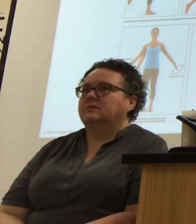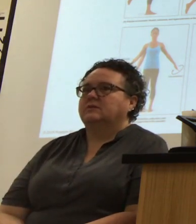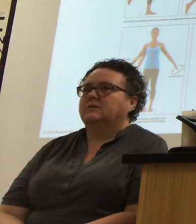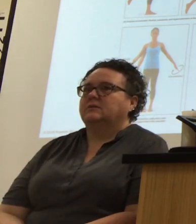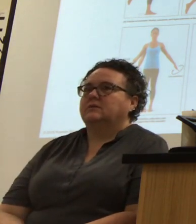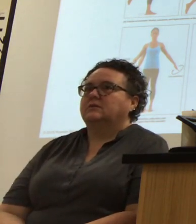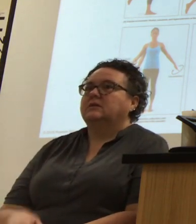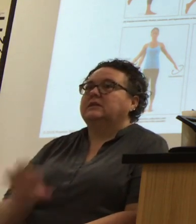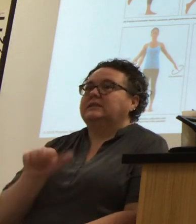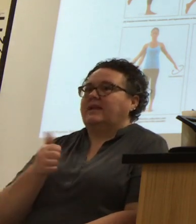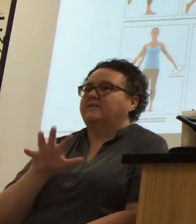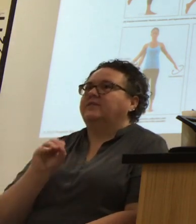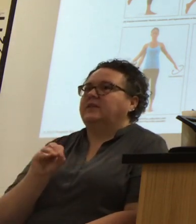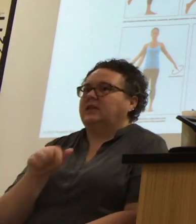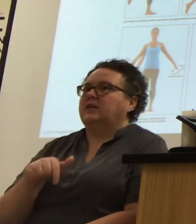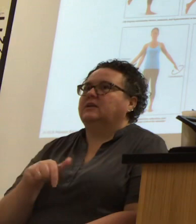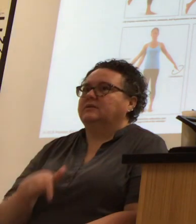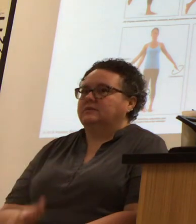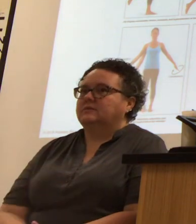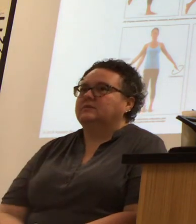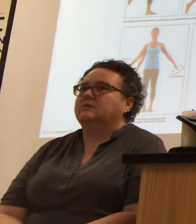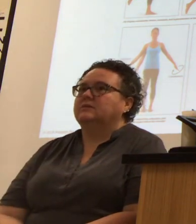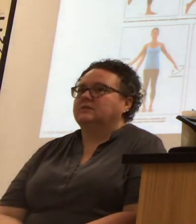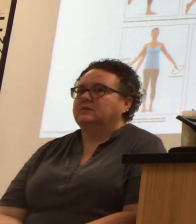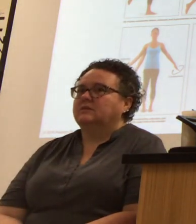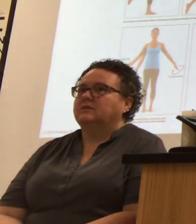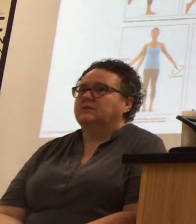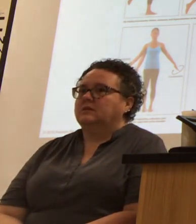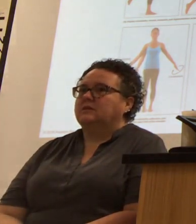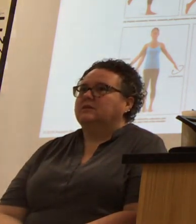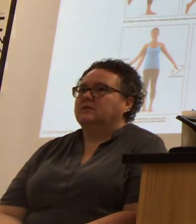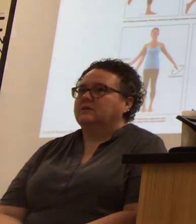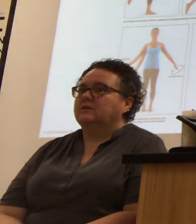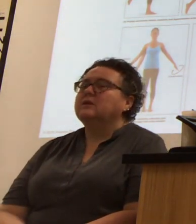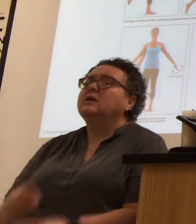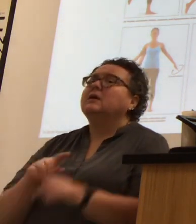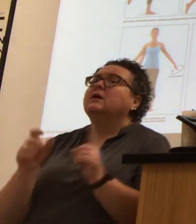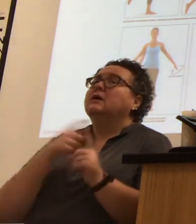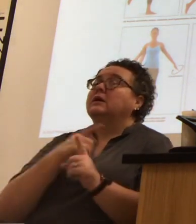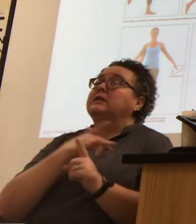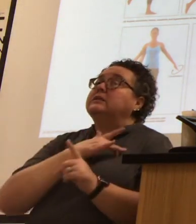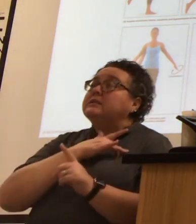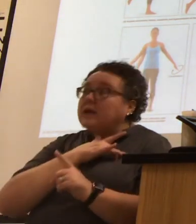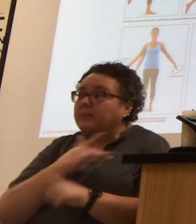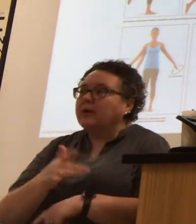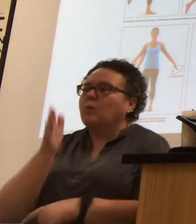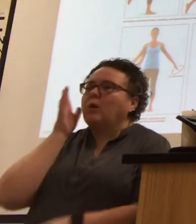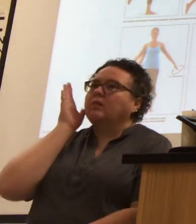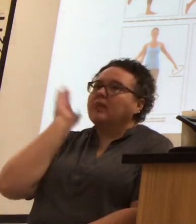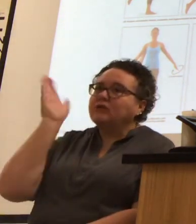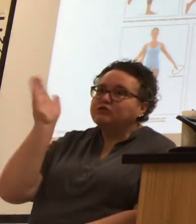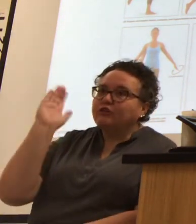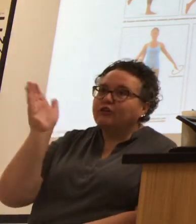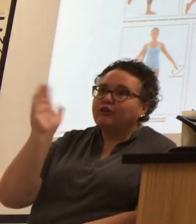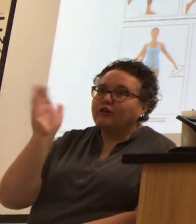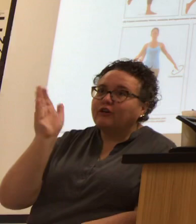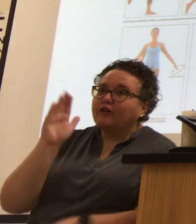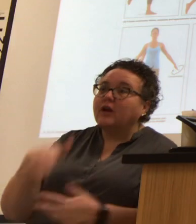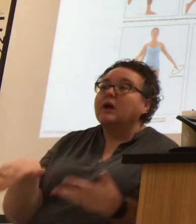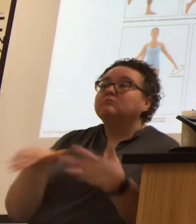have a central axis going through it, and this thing can rotate around a central axis, you can